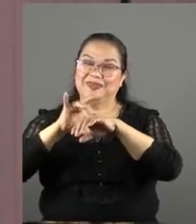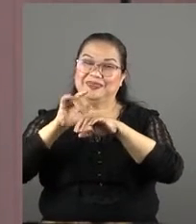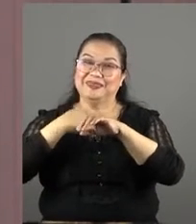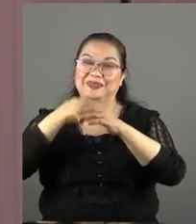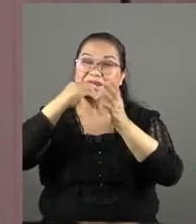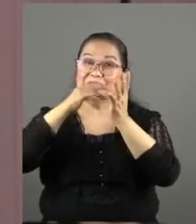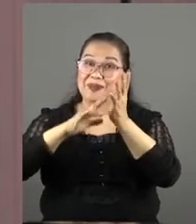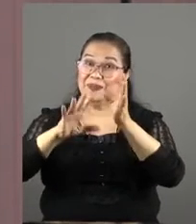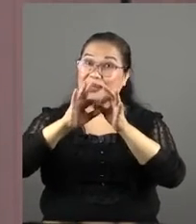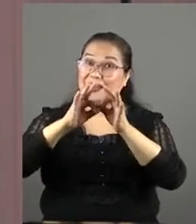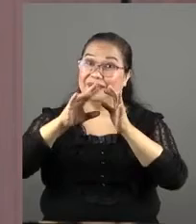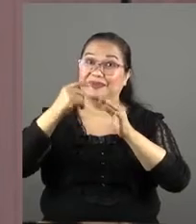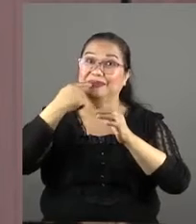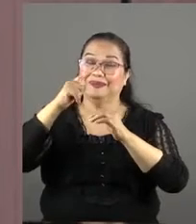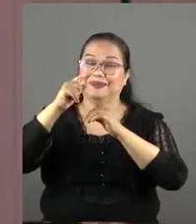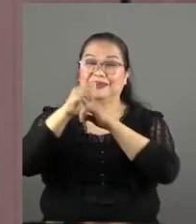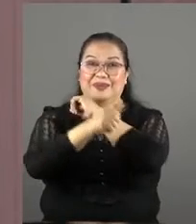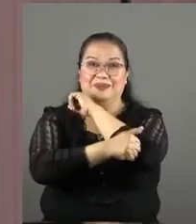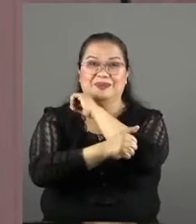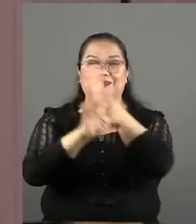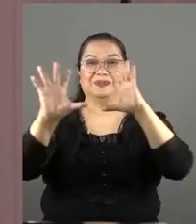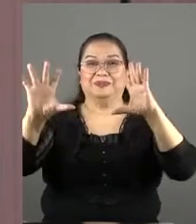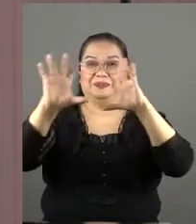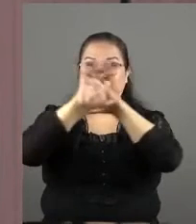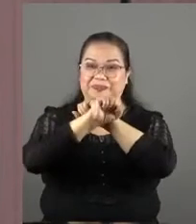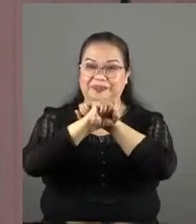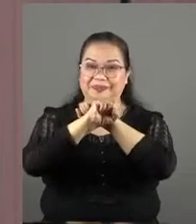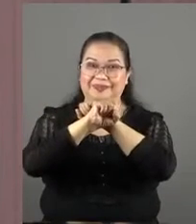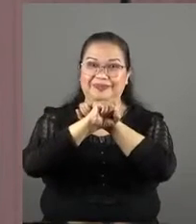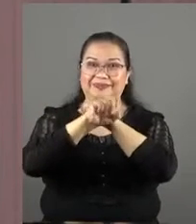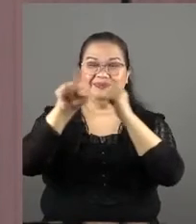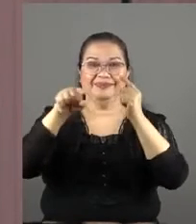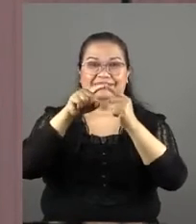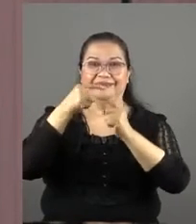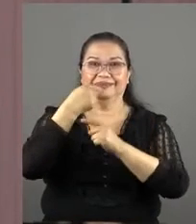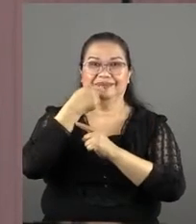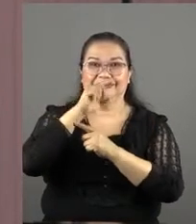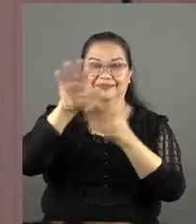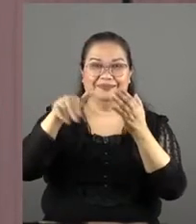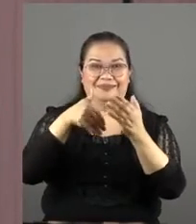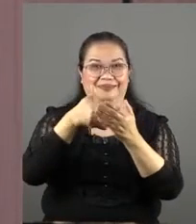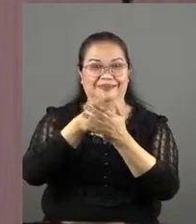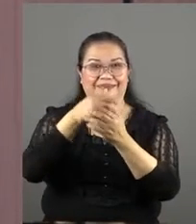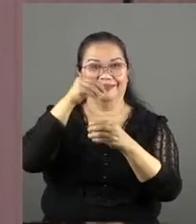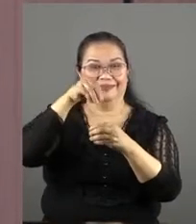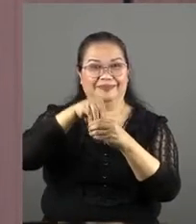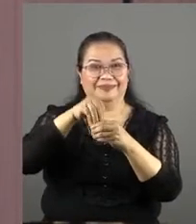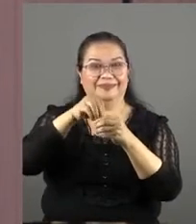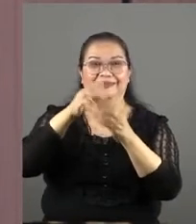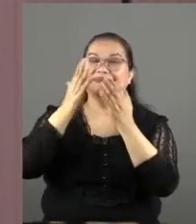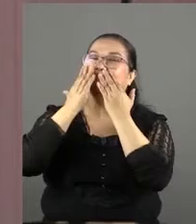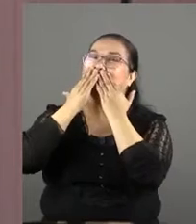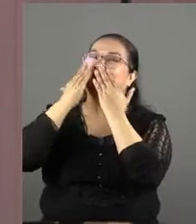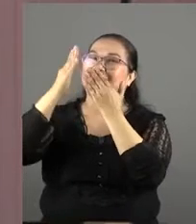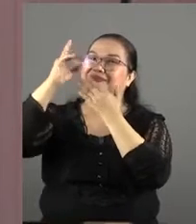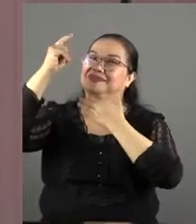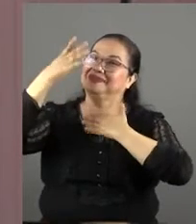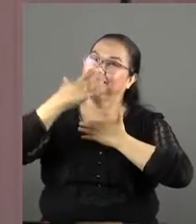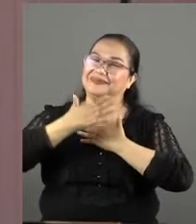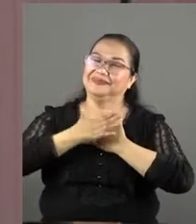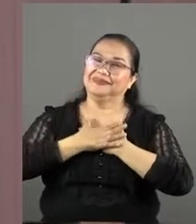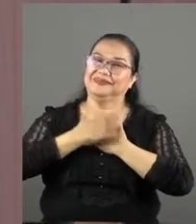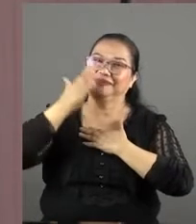Abel. I'll close with this, friends. We said that the whole point is that gratitude for past grace and hope